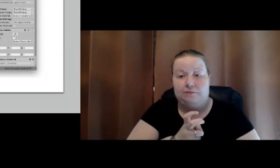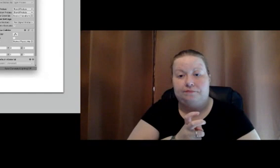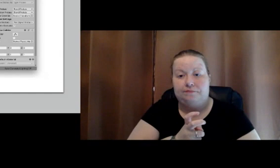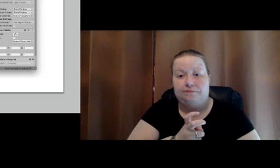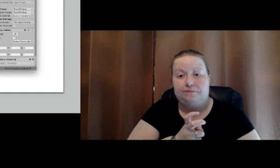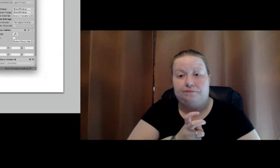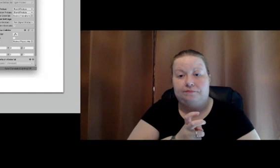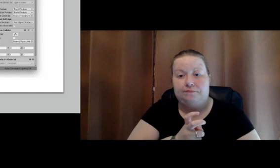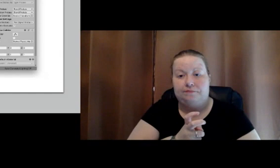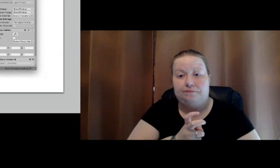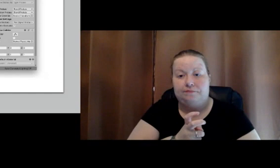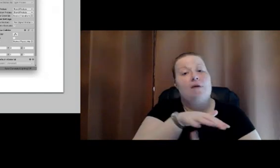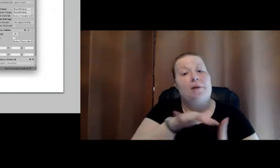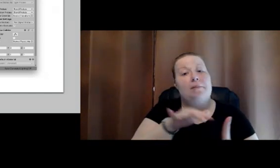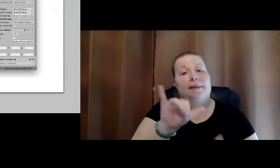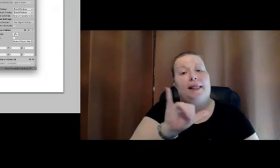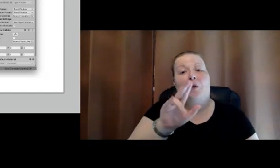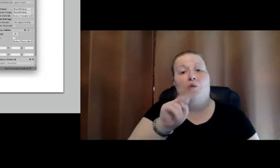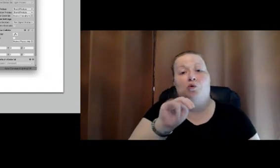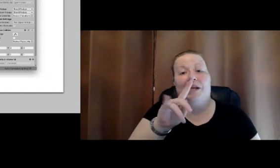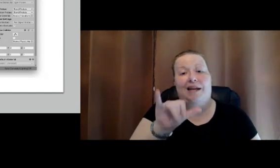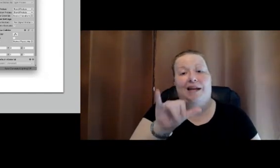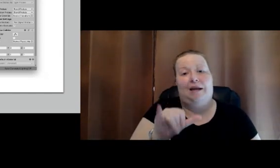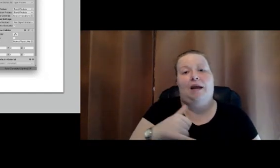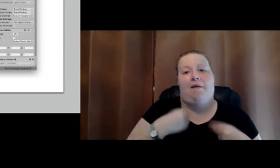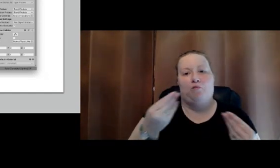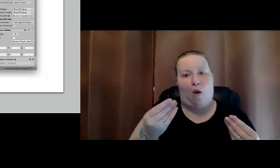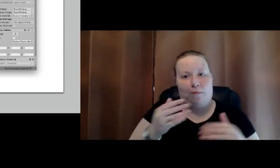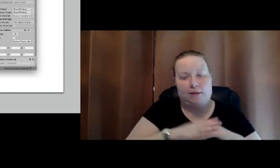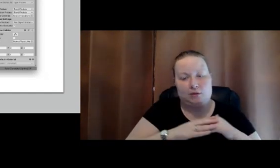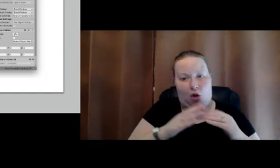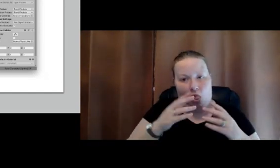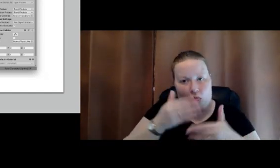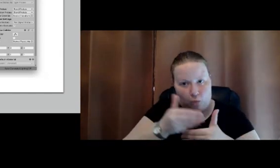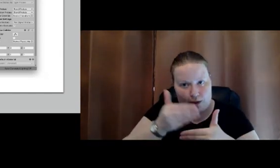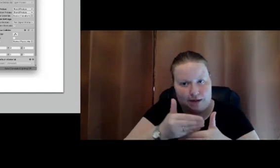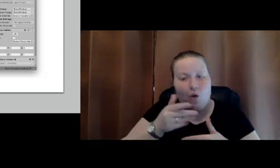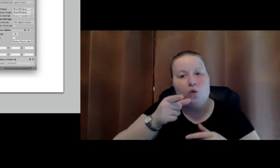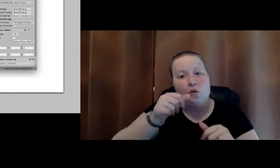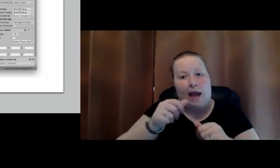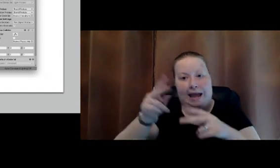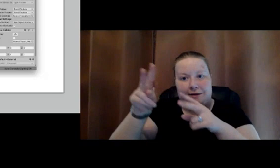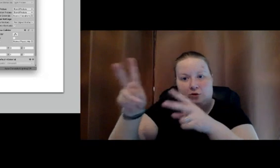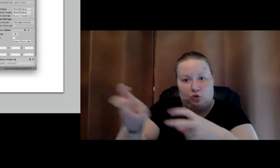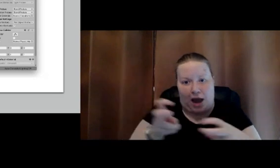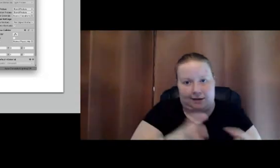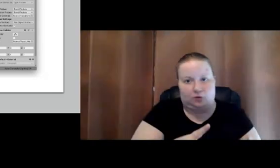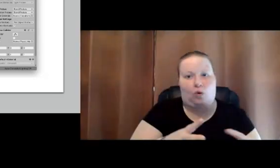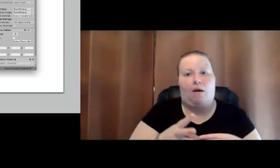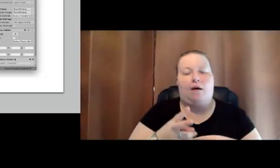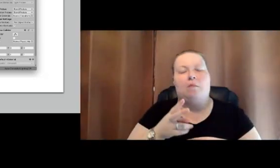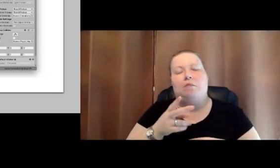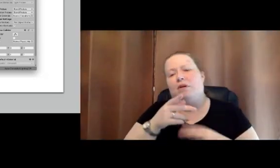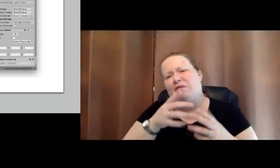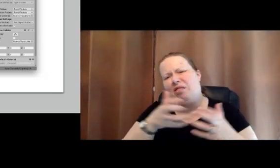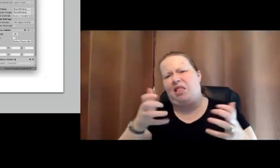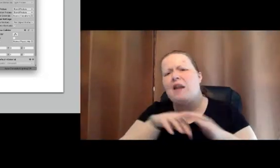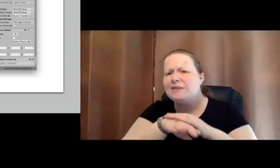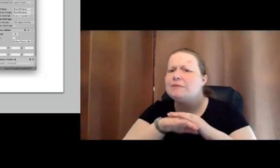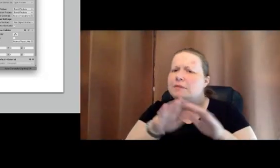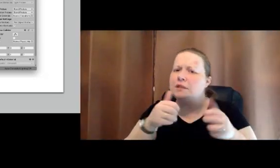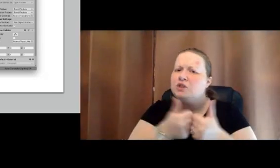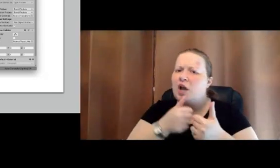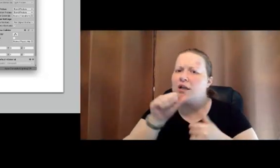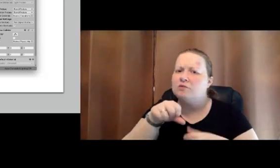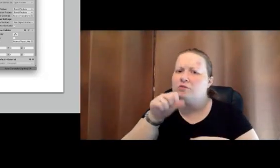Unity, there's all sorts of properties on the window. You can visually drag and drop things. There's a lot of accessibility challenges here, although they're